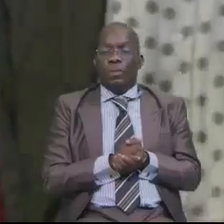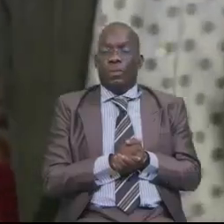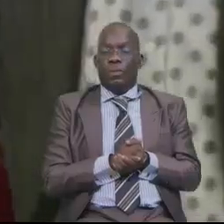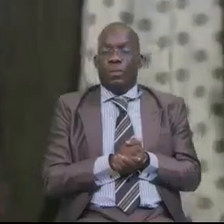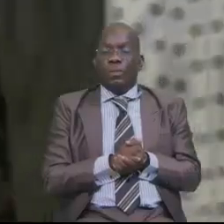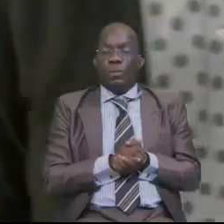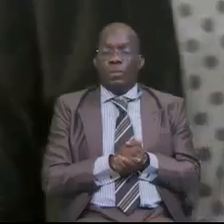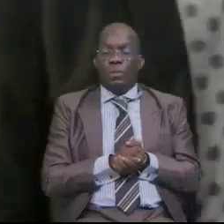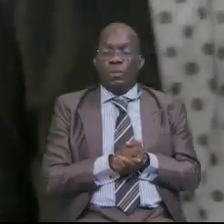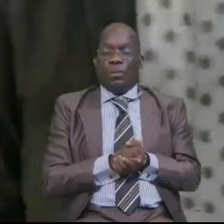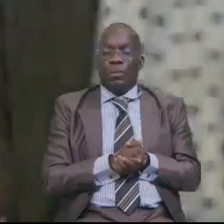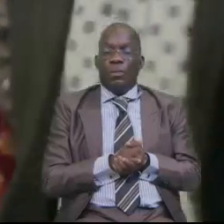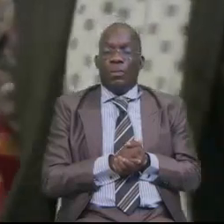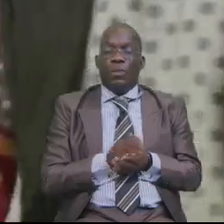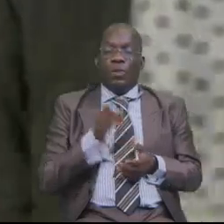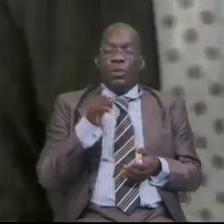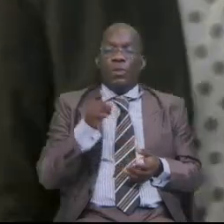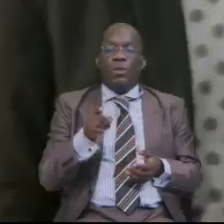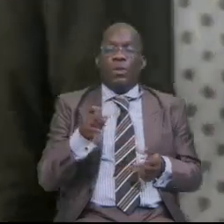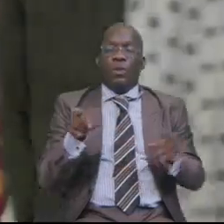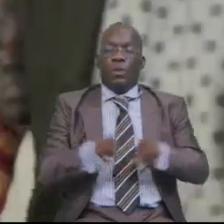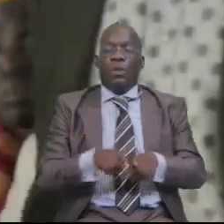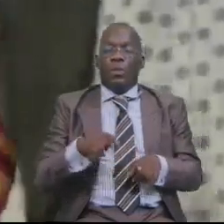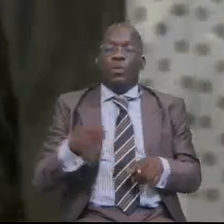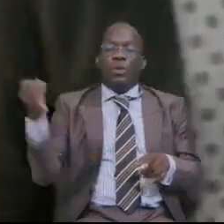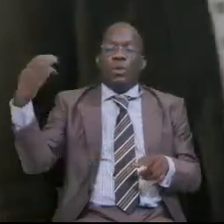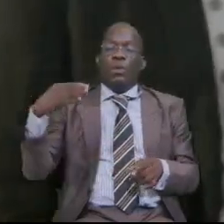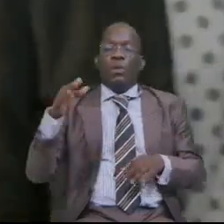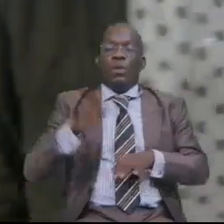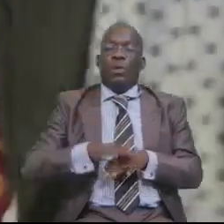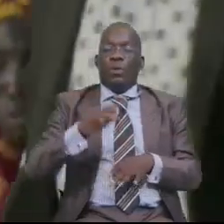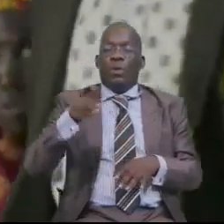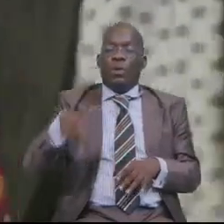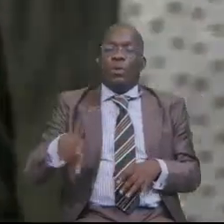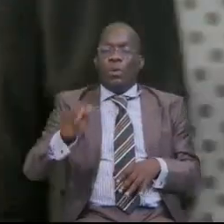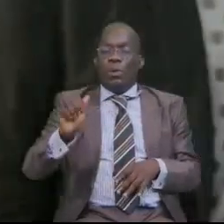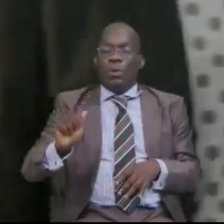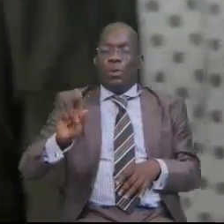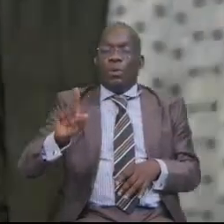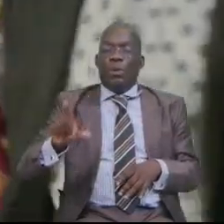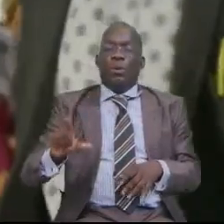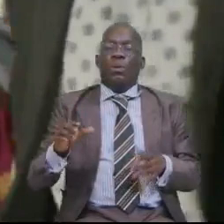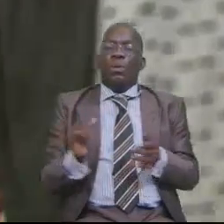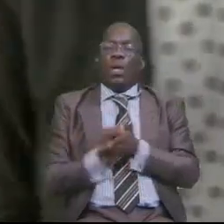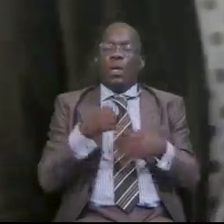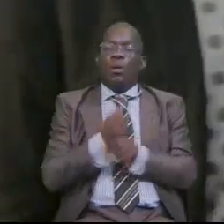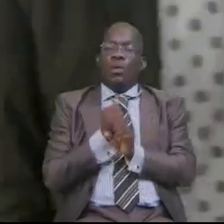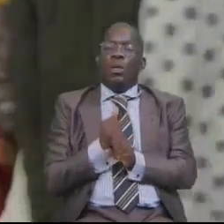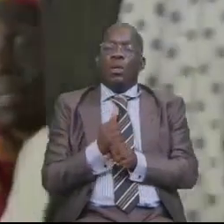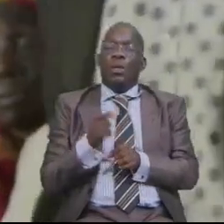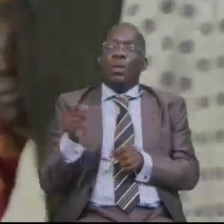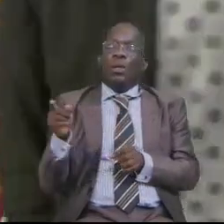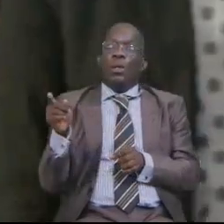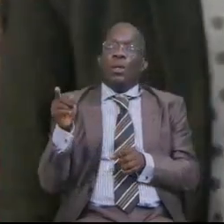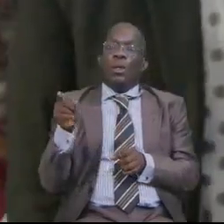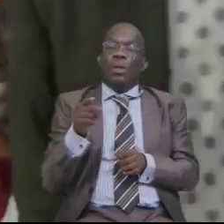The same grace in Paul the Apostle that made him to labor more than